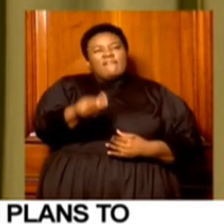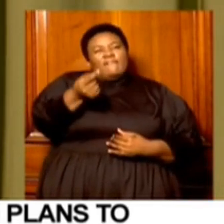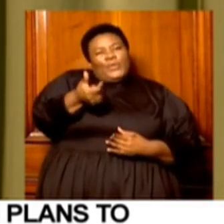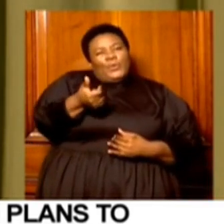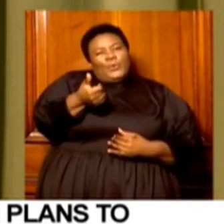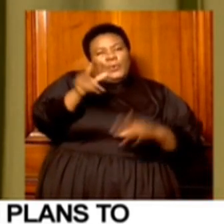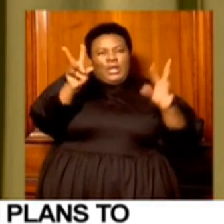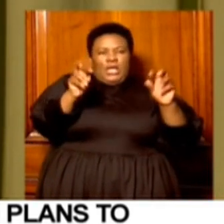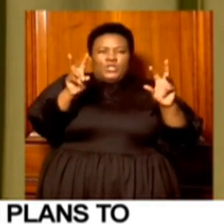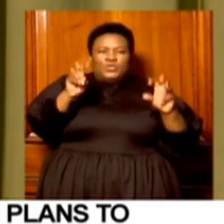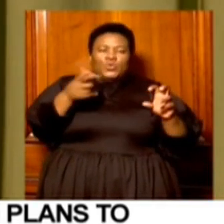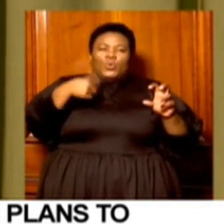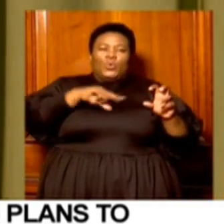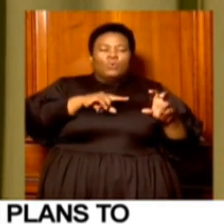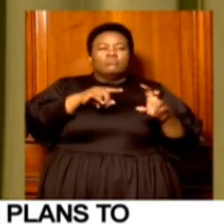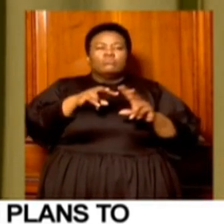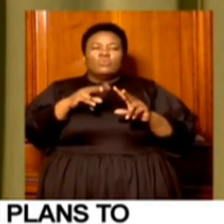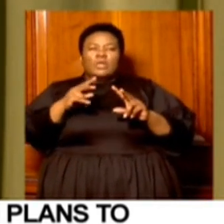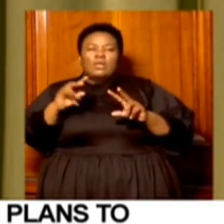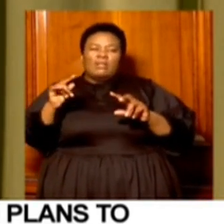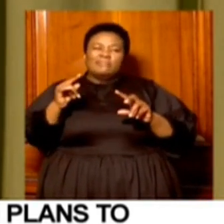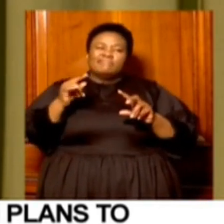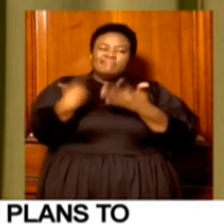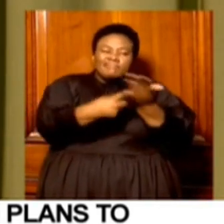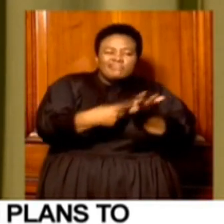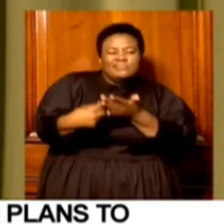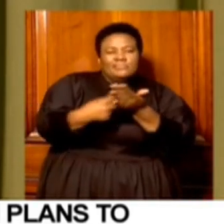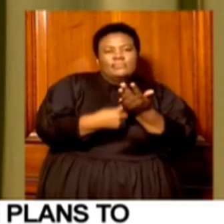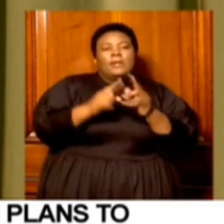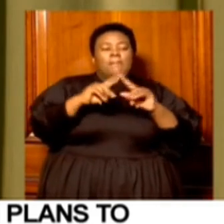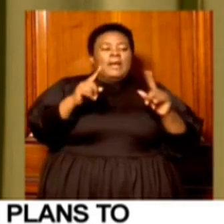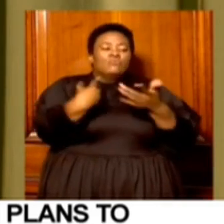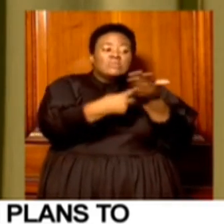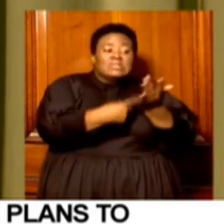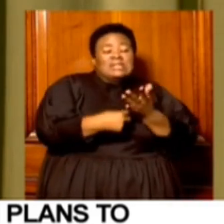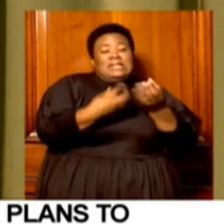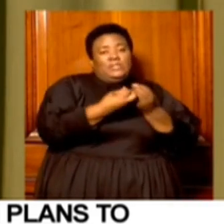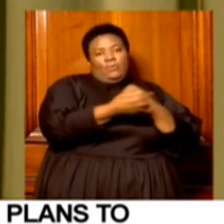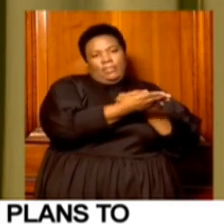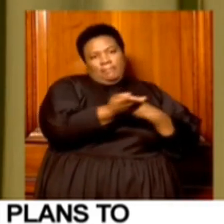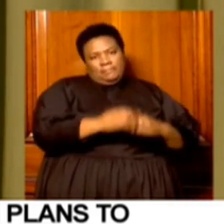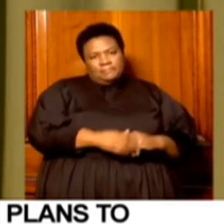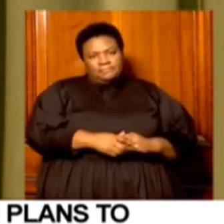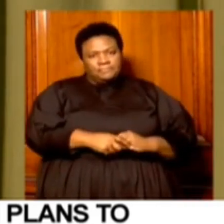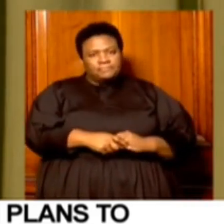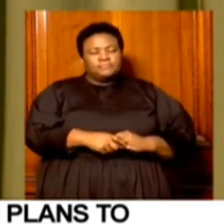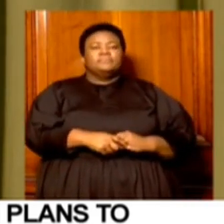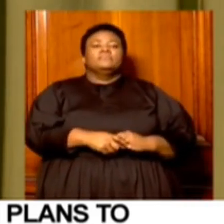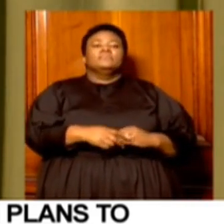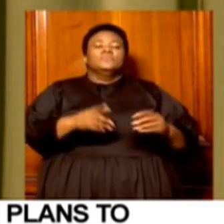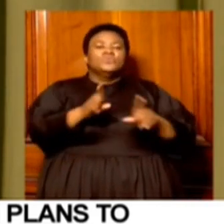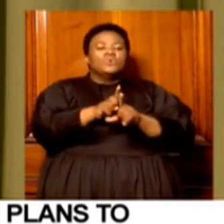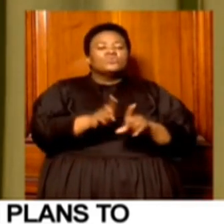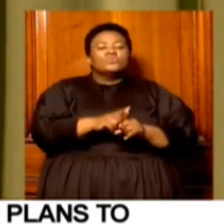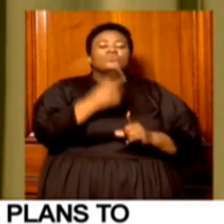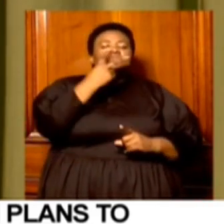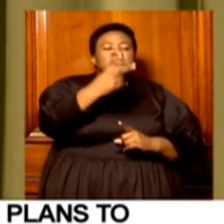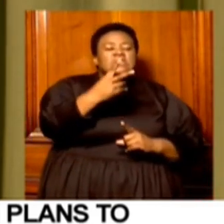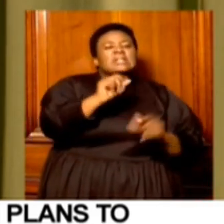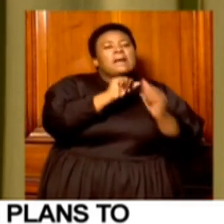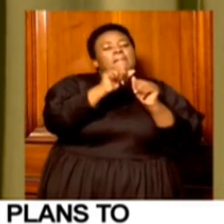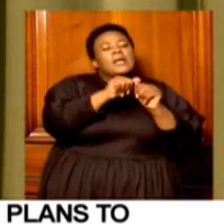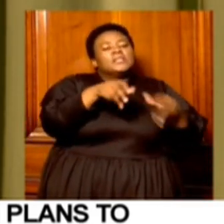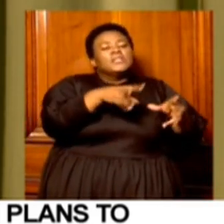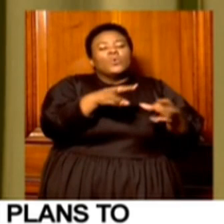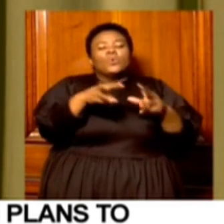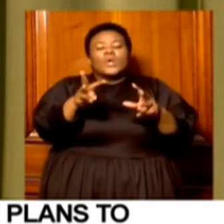differing about, but we are discussing with the taxi industry on the matter and to look at better mechanisms of how